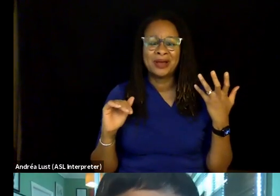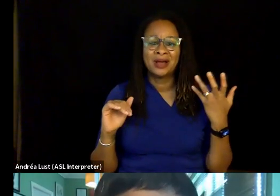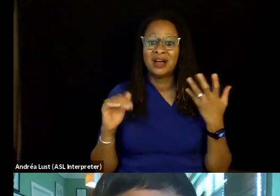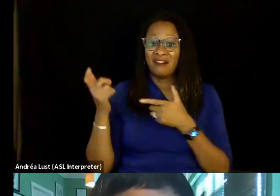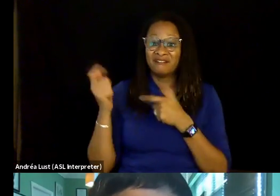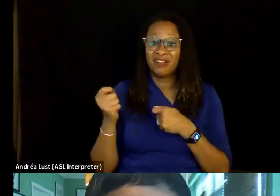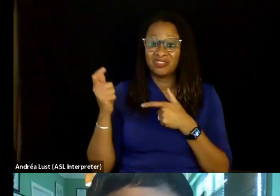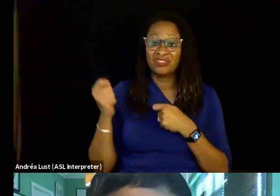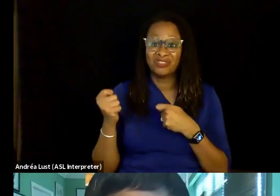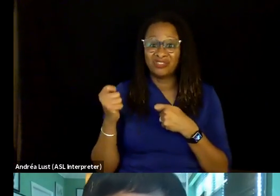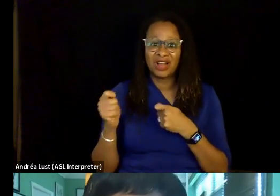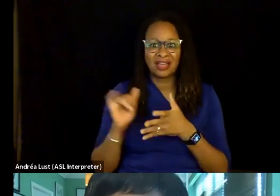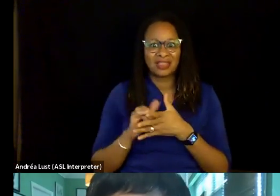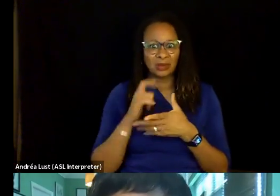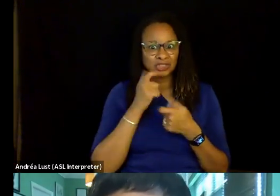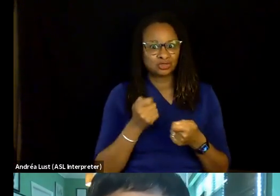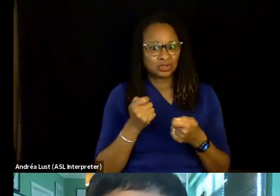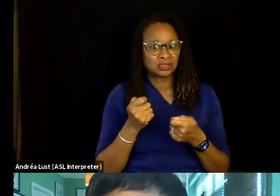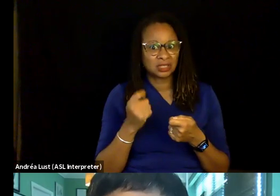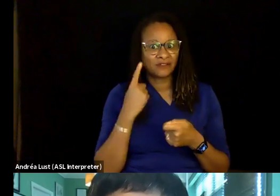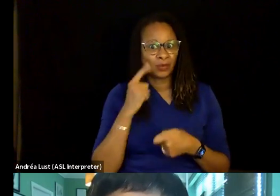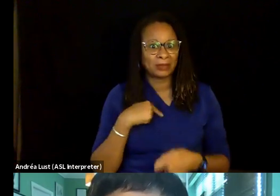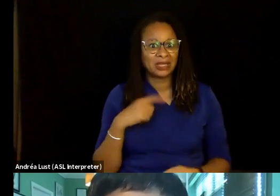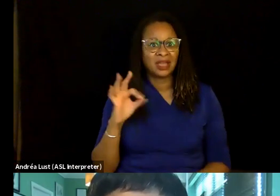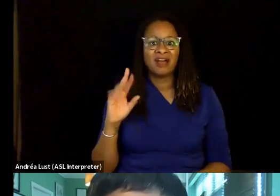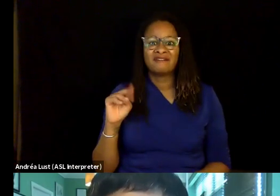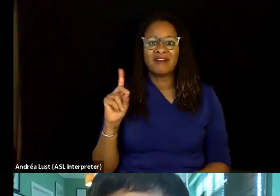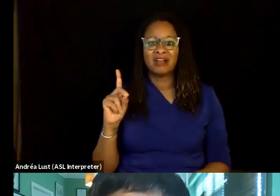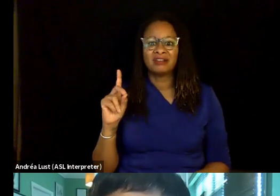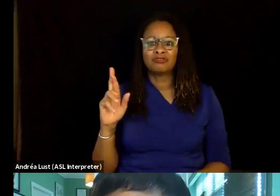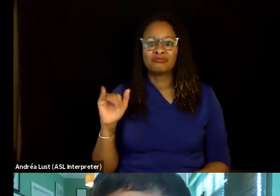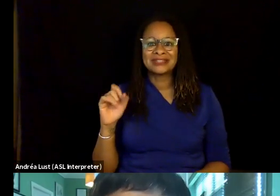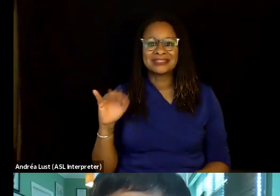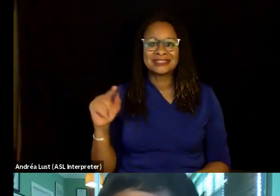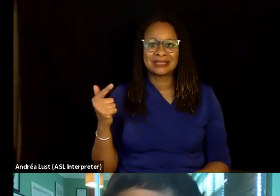fundraising. That was also interesting for me because, you know,